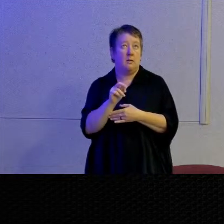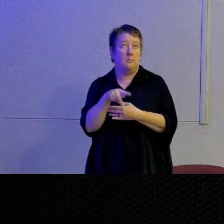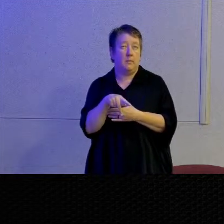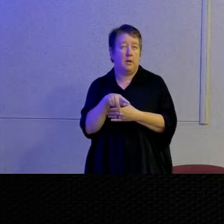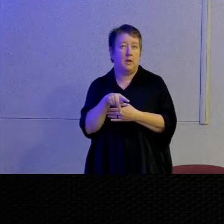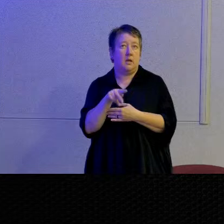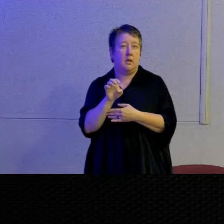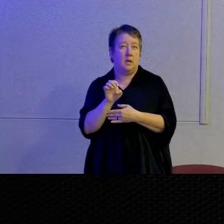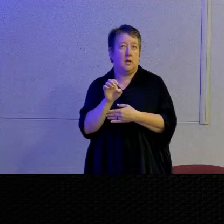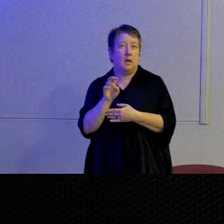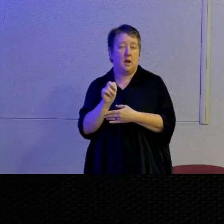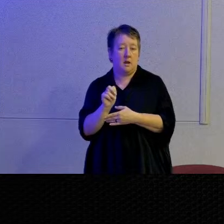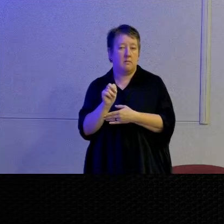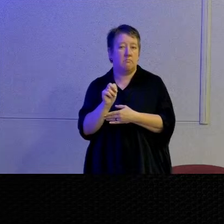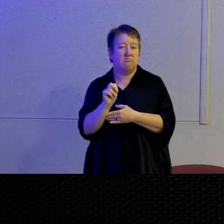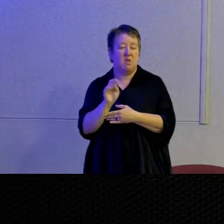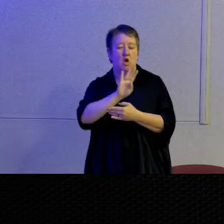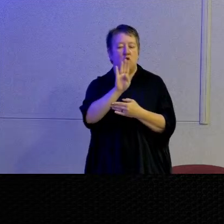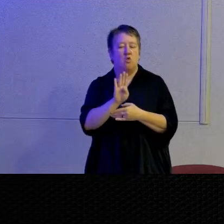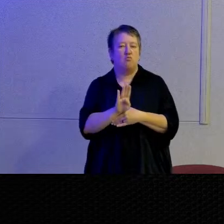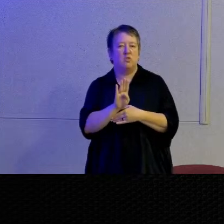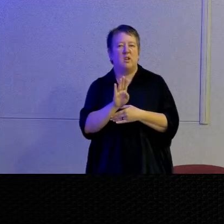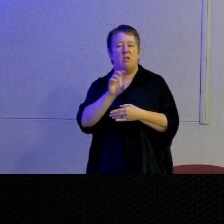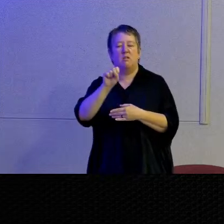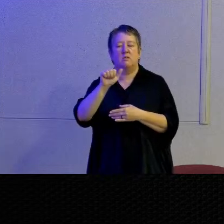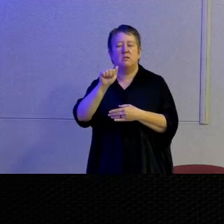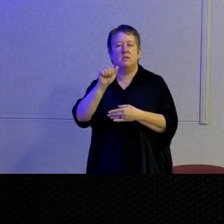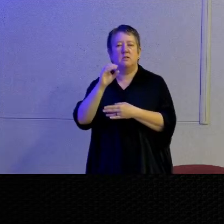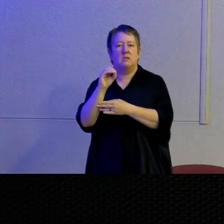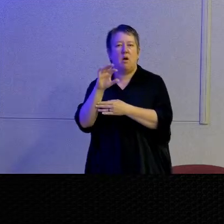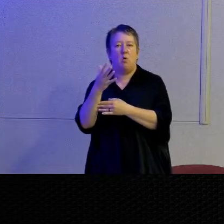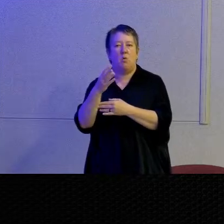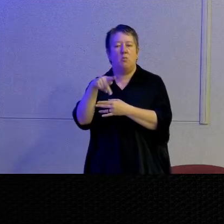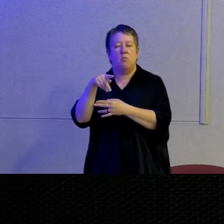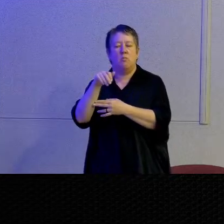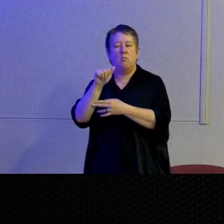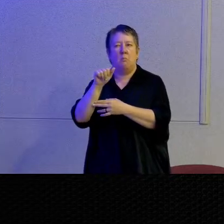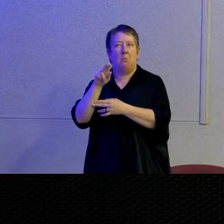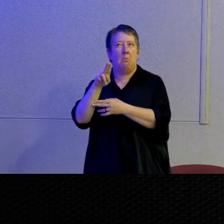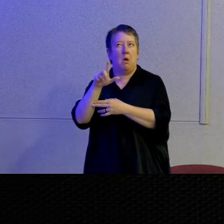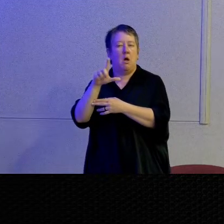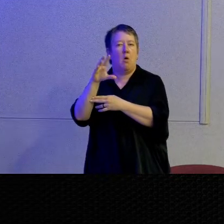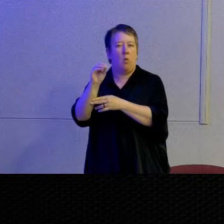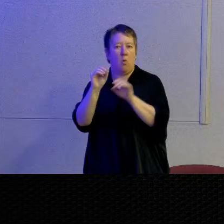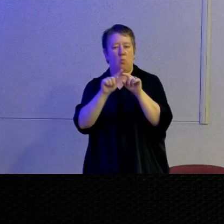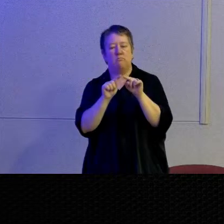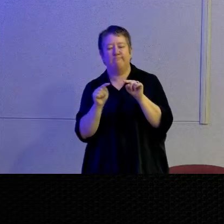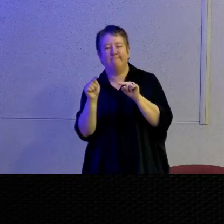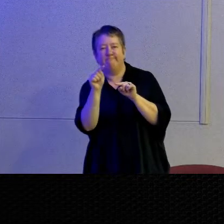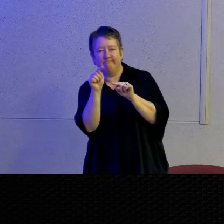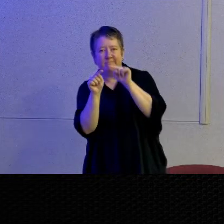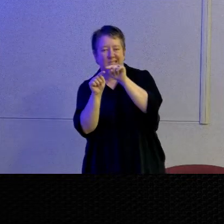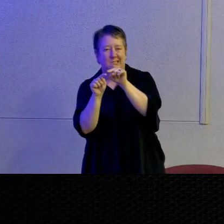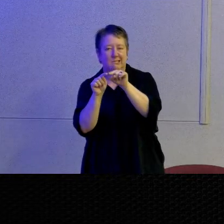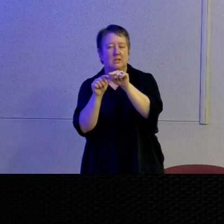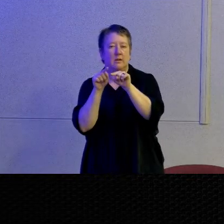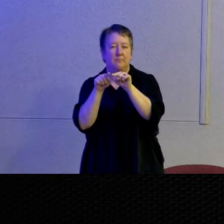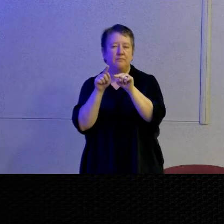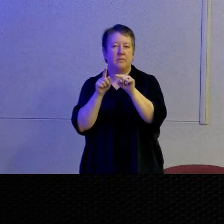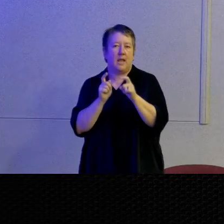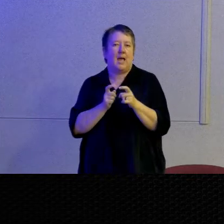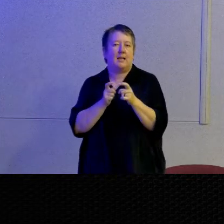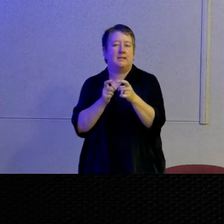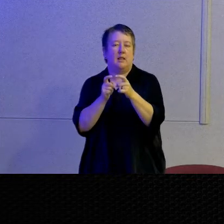CNPEM, just outside Sao Paulo, which has got a serious synchron light source, and we have strong links with their